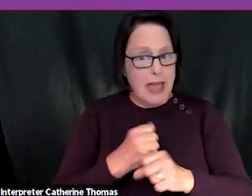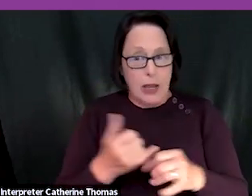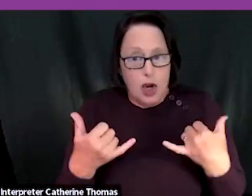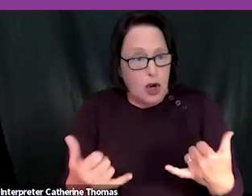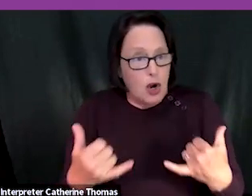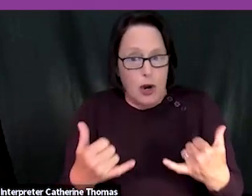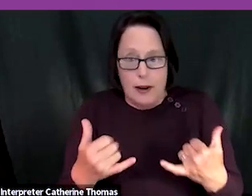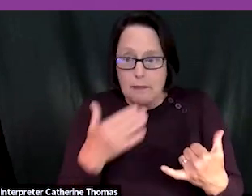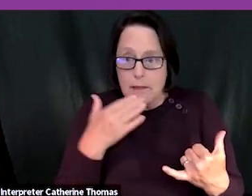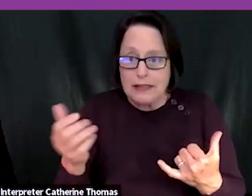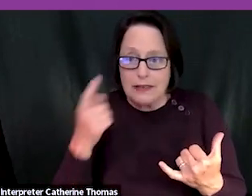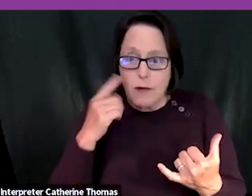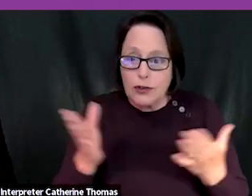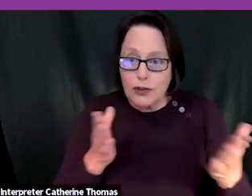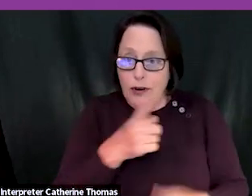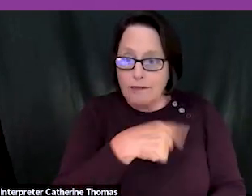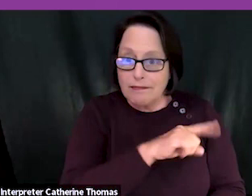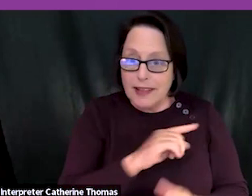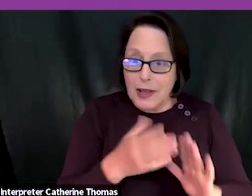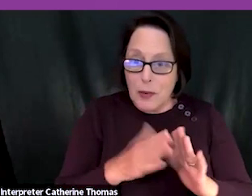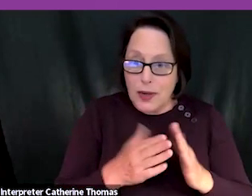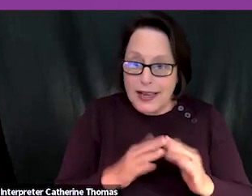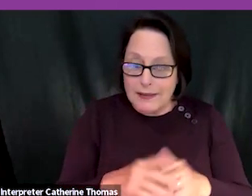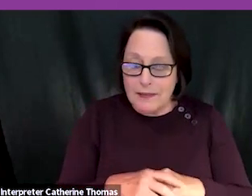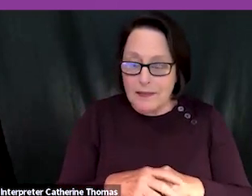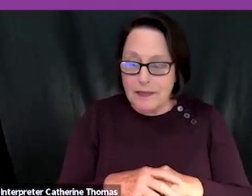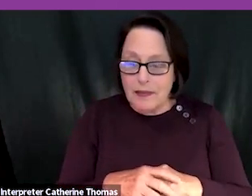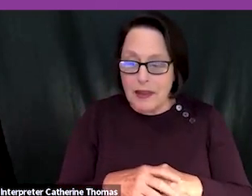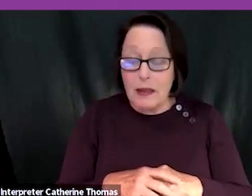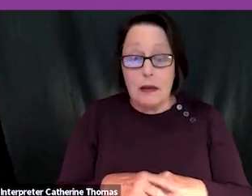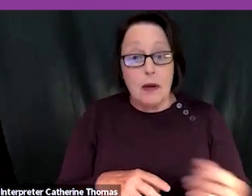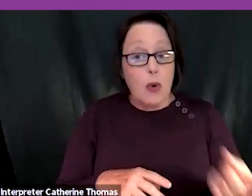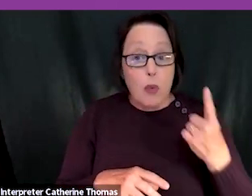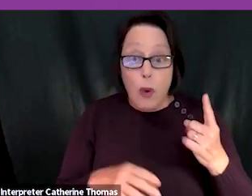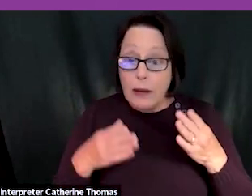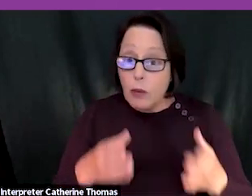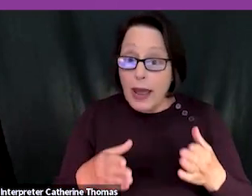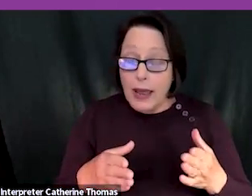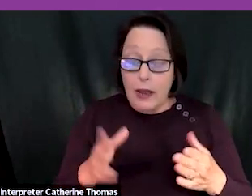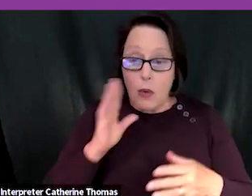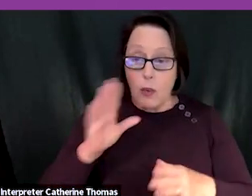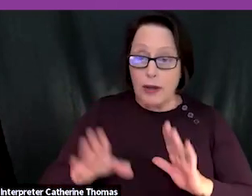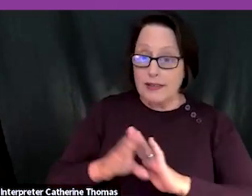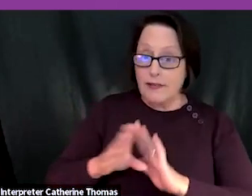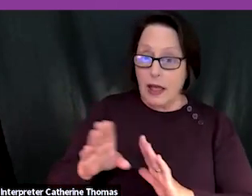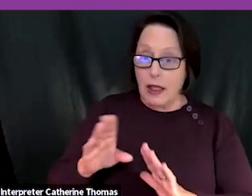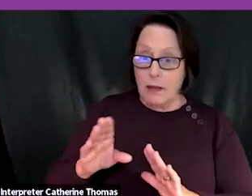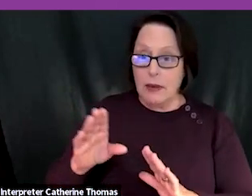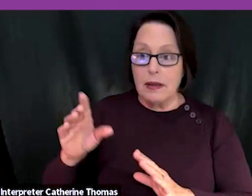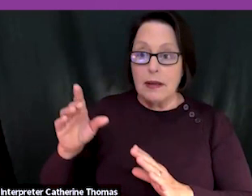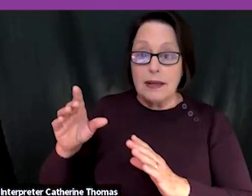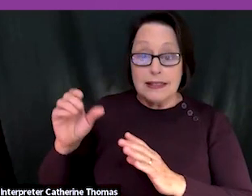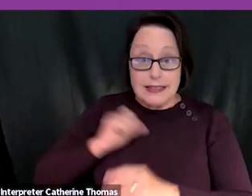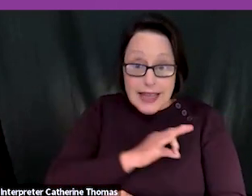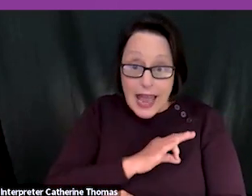we interact with. One way we can do this is to develop staff and client surveys to